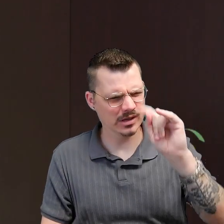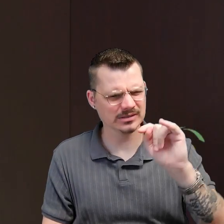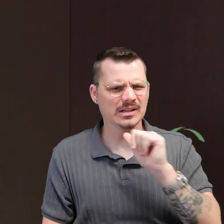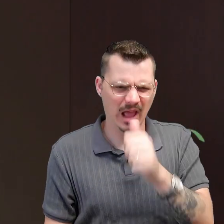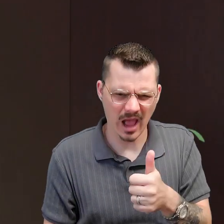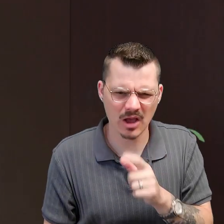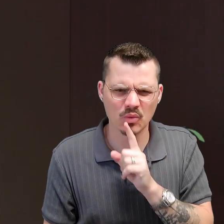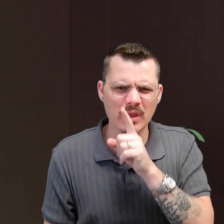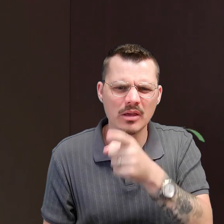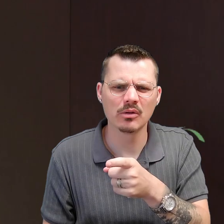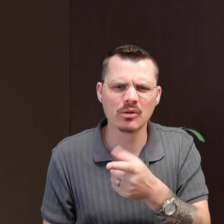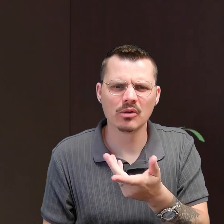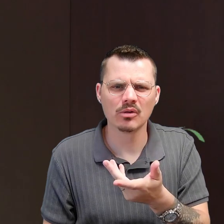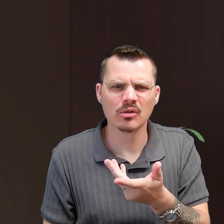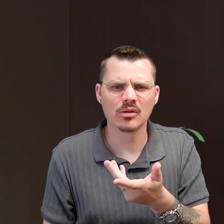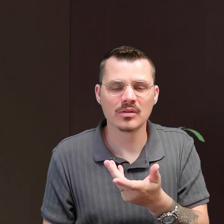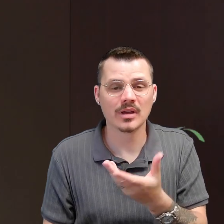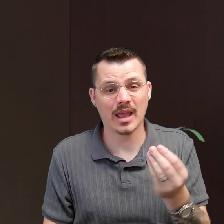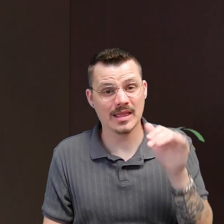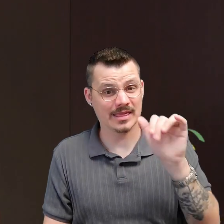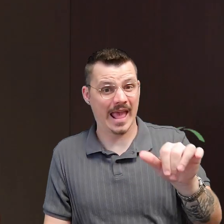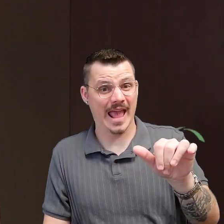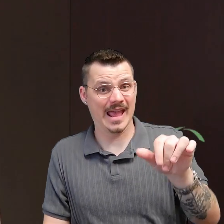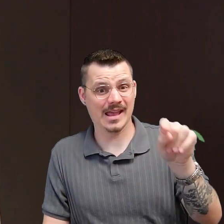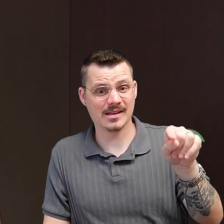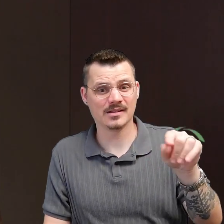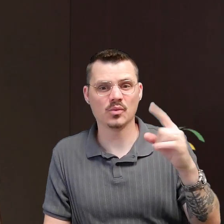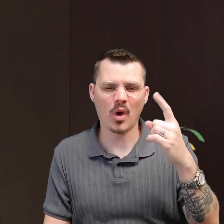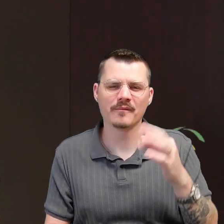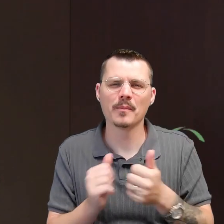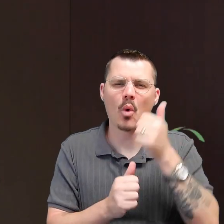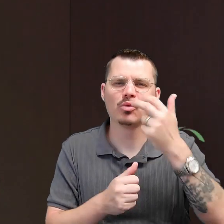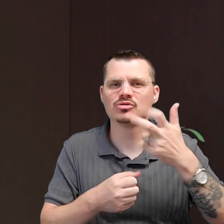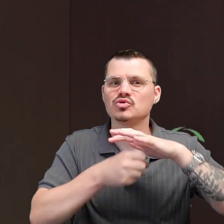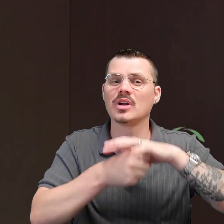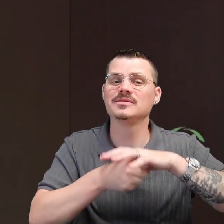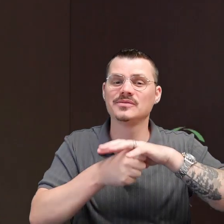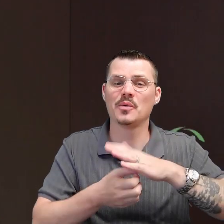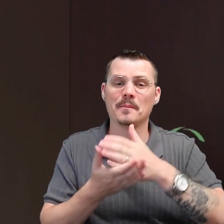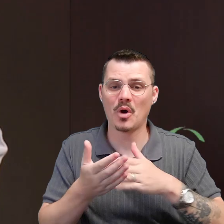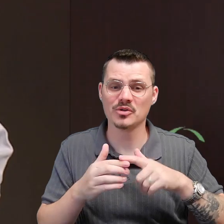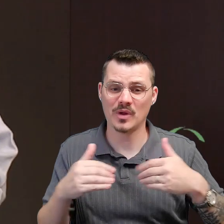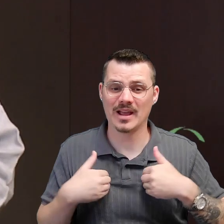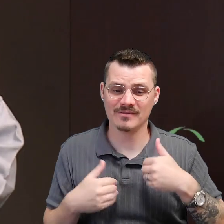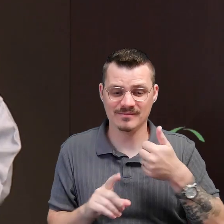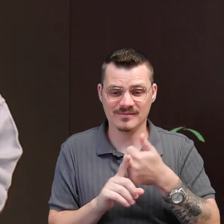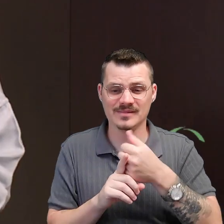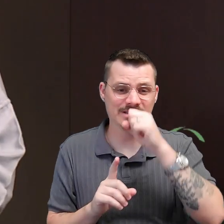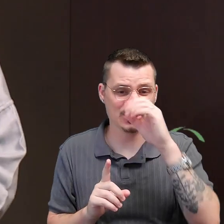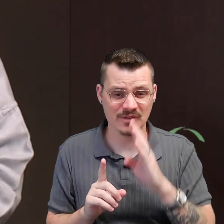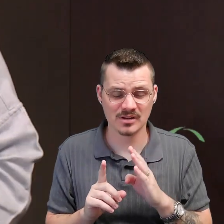real? And that is, to me, one of the most stressful parts of having